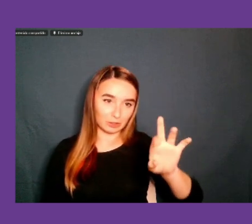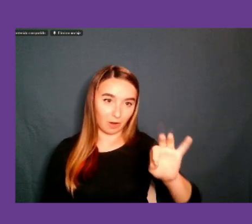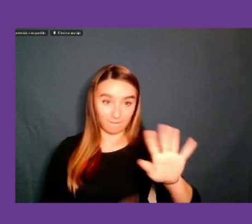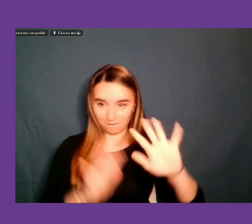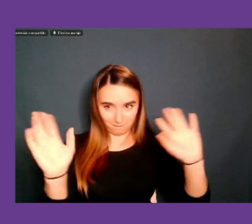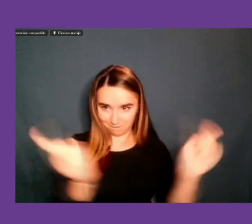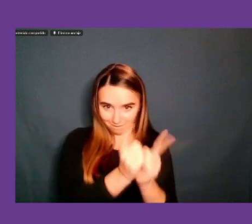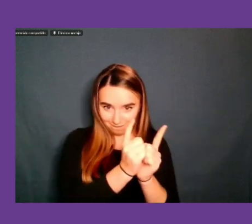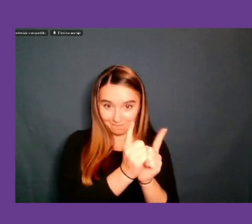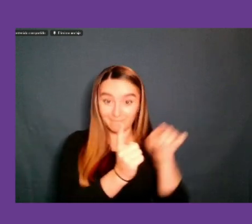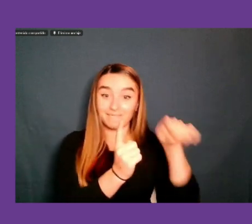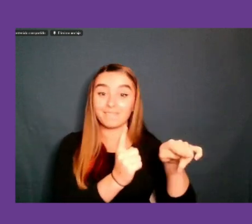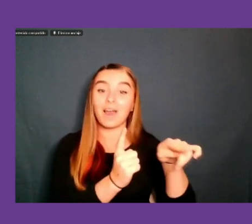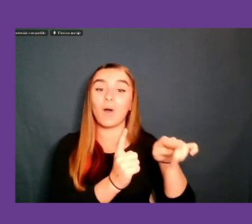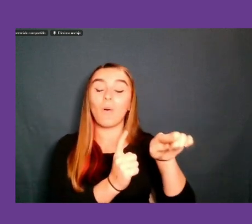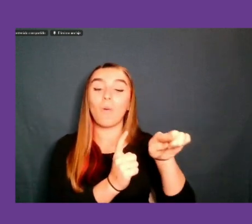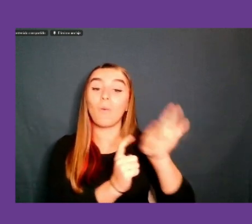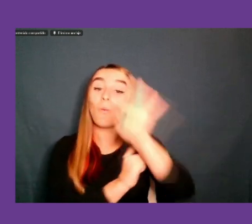the question on the